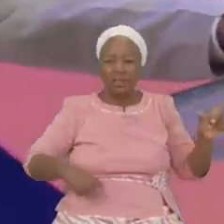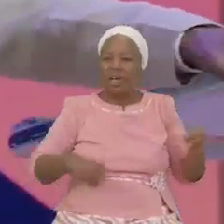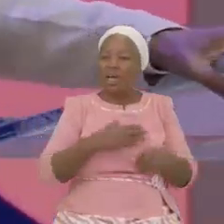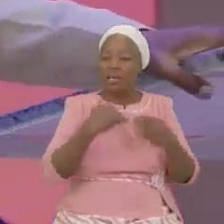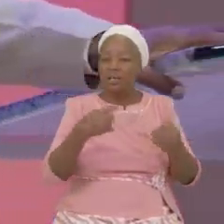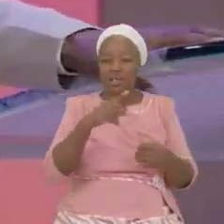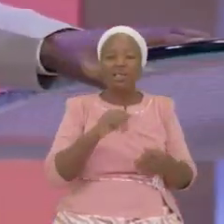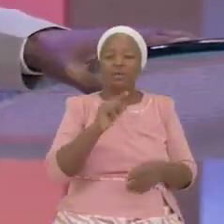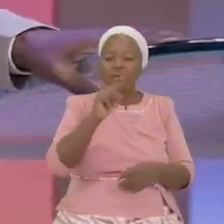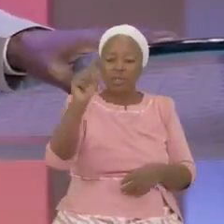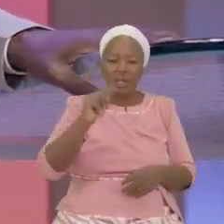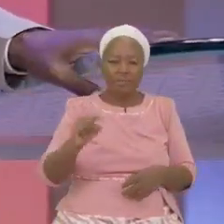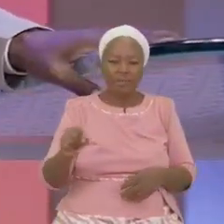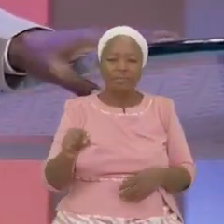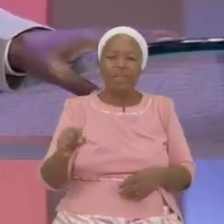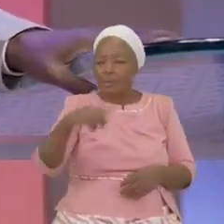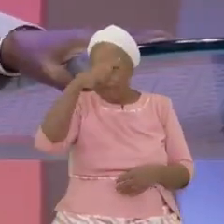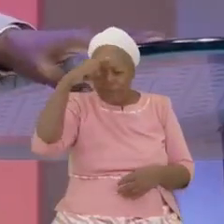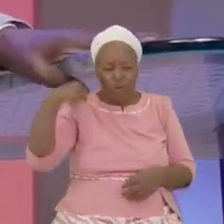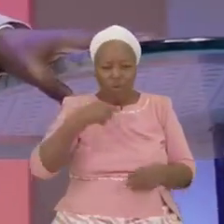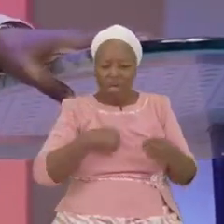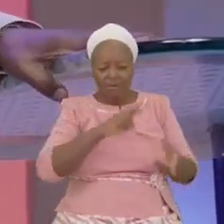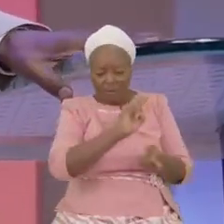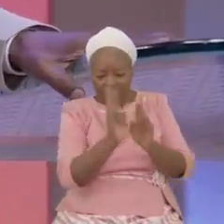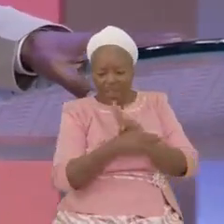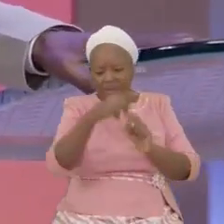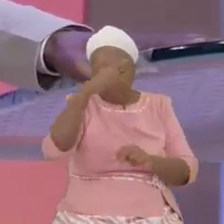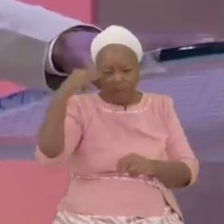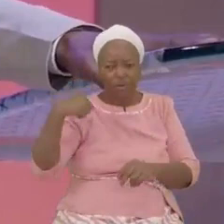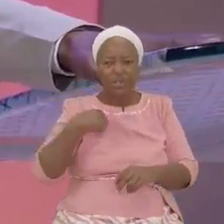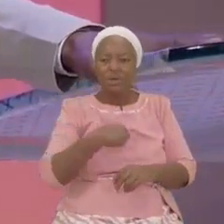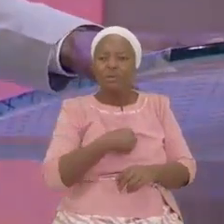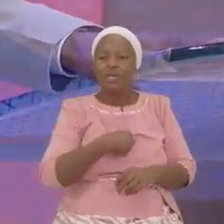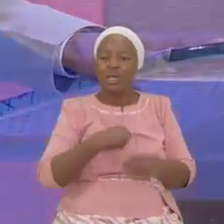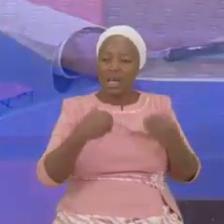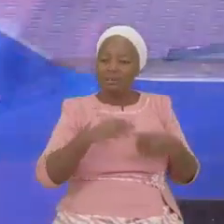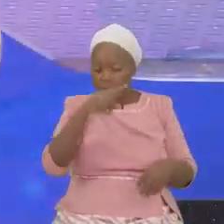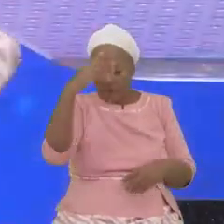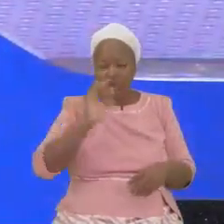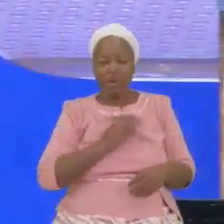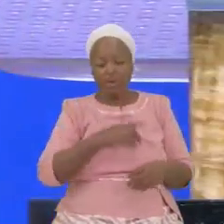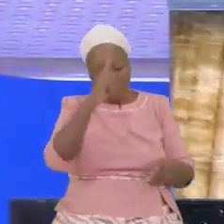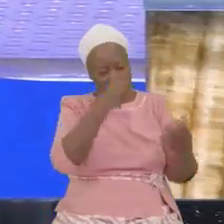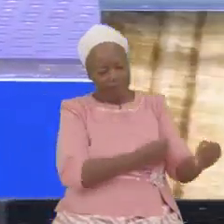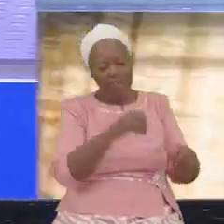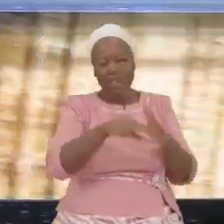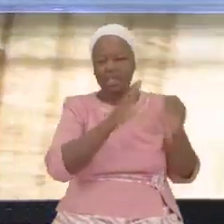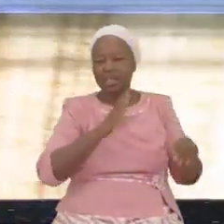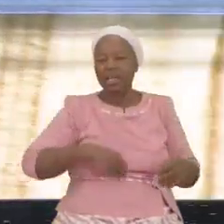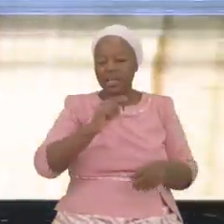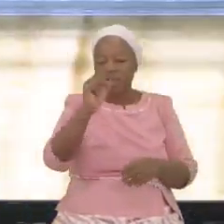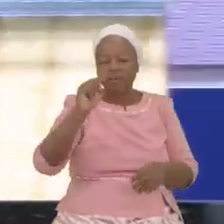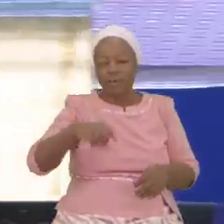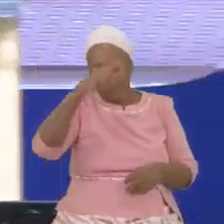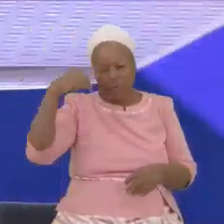says, therefore, because we have repented, therefore, because we have faith in Christ, therefore, because we